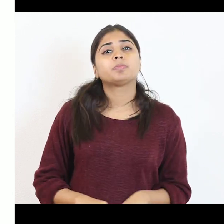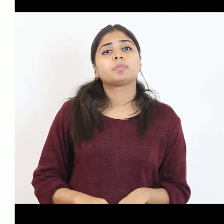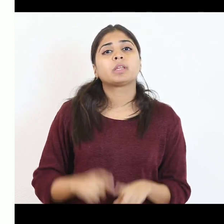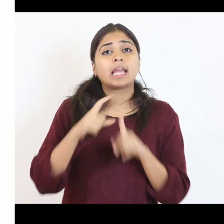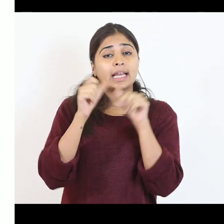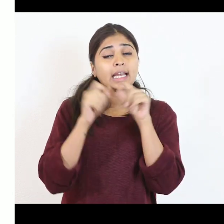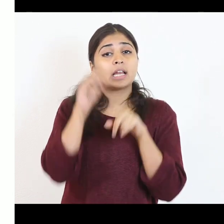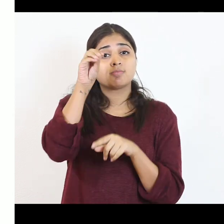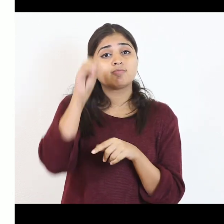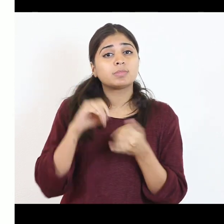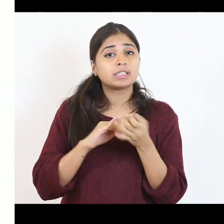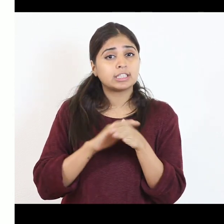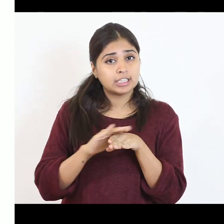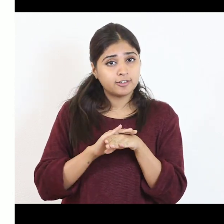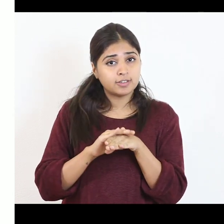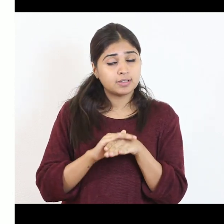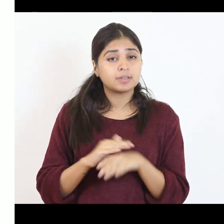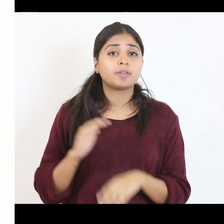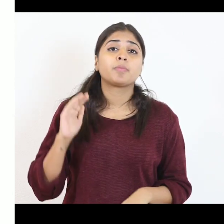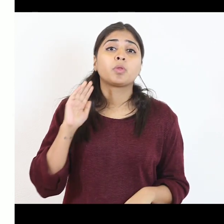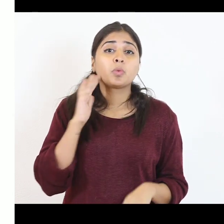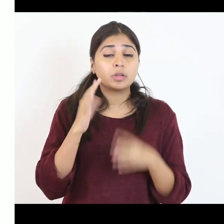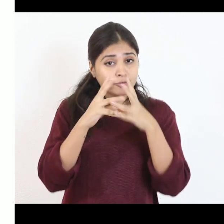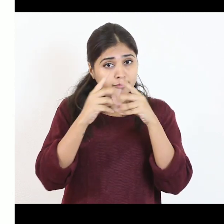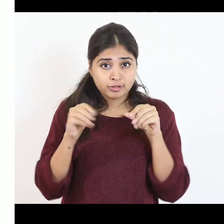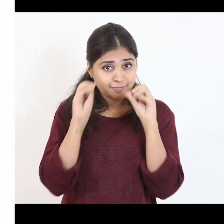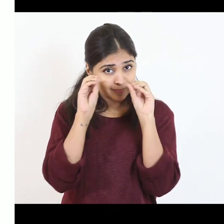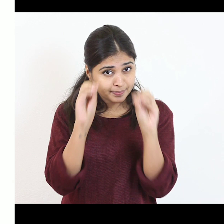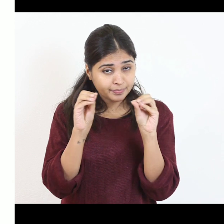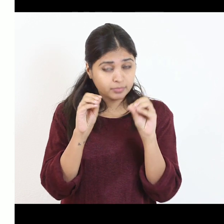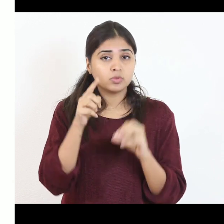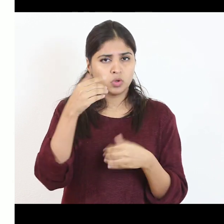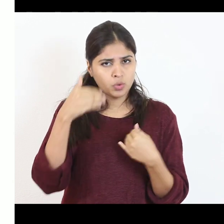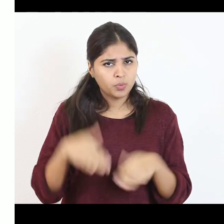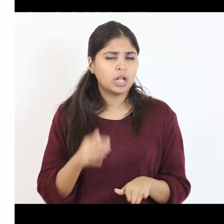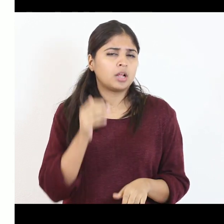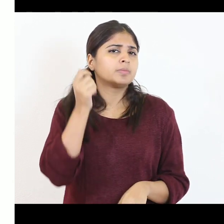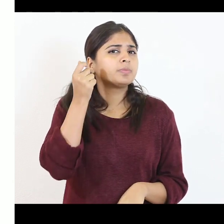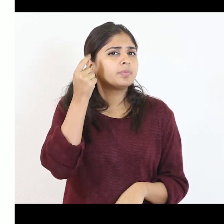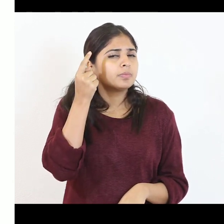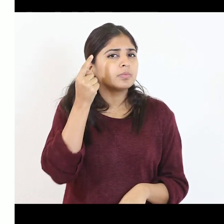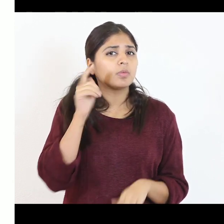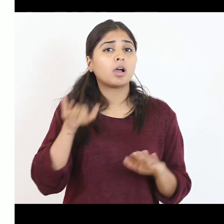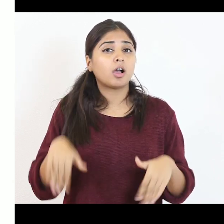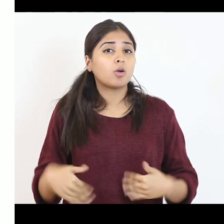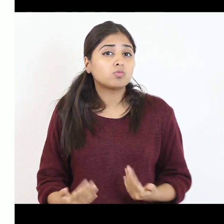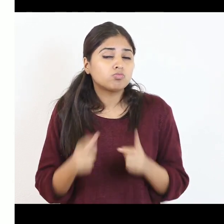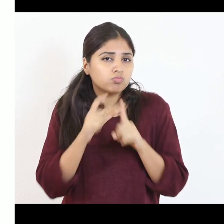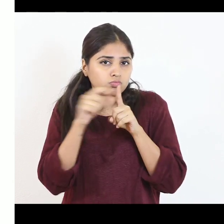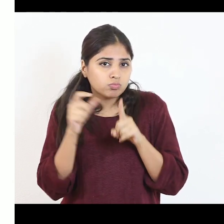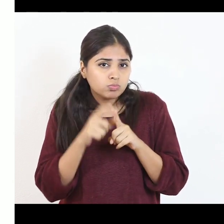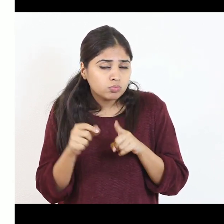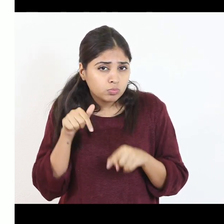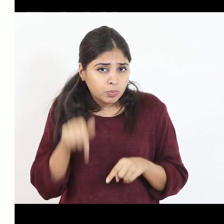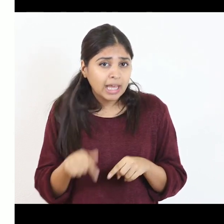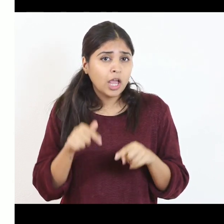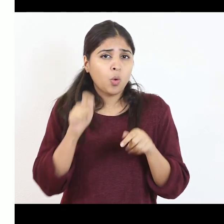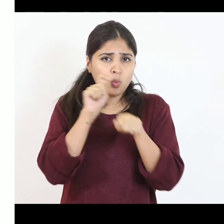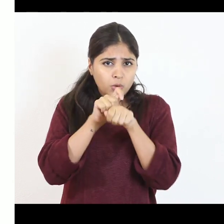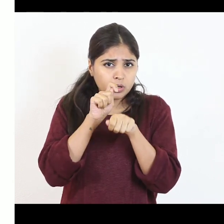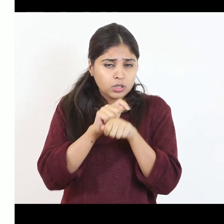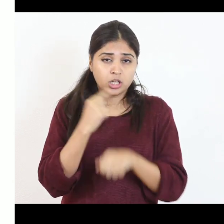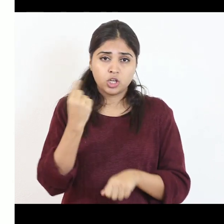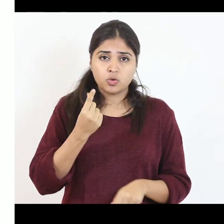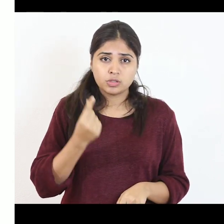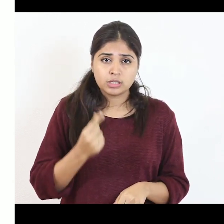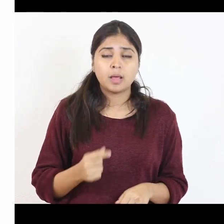Data entry services. At the end of this session, you will be able to understand how to perform data entry